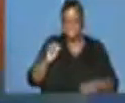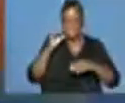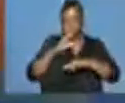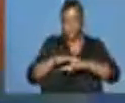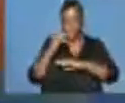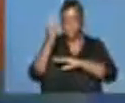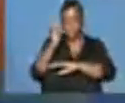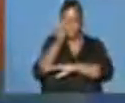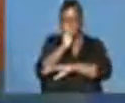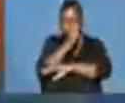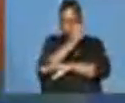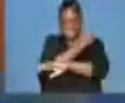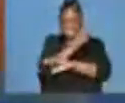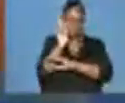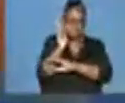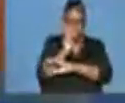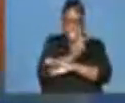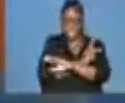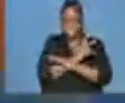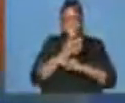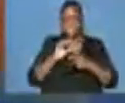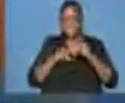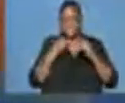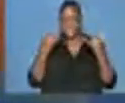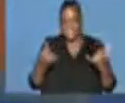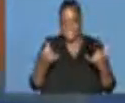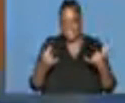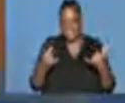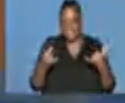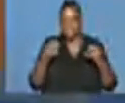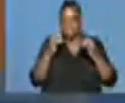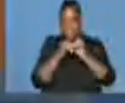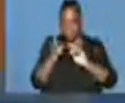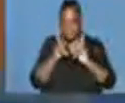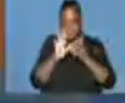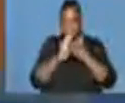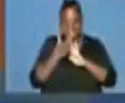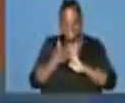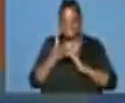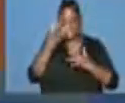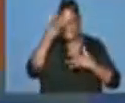earlier pollinating. And so all of this will have an impact on those that are impacted by allergies, yes.